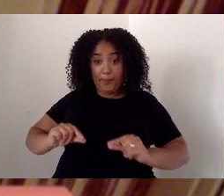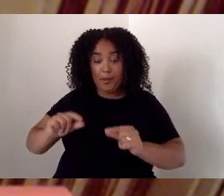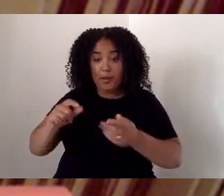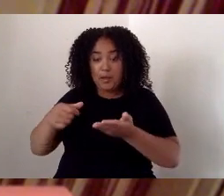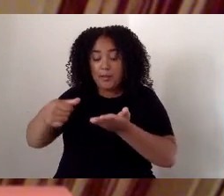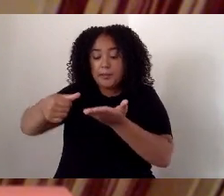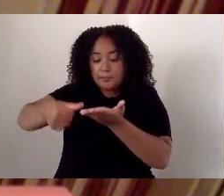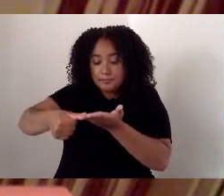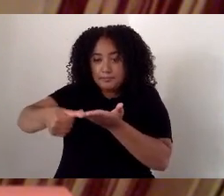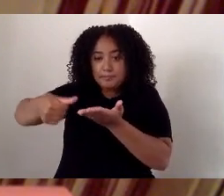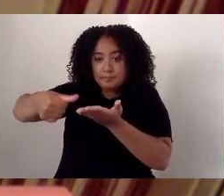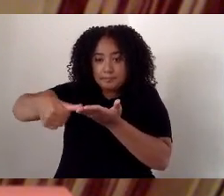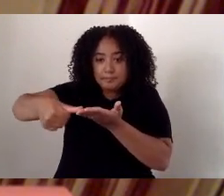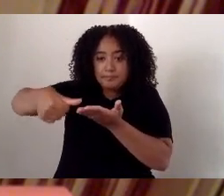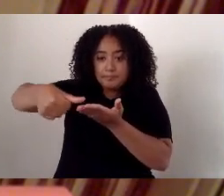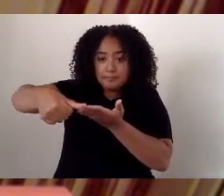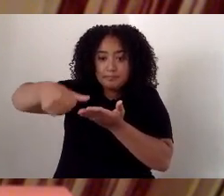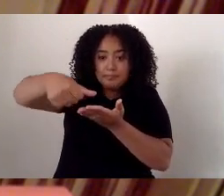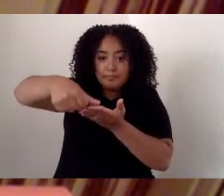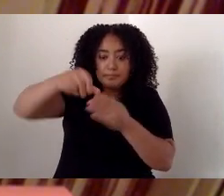it down.